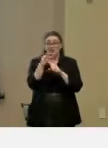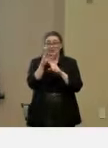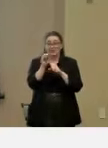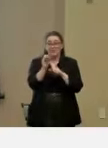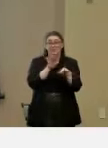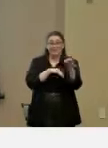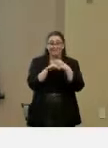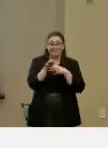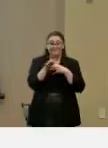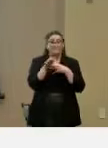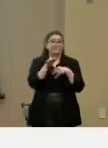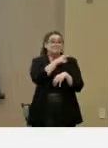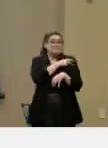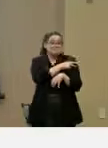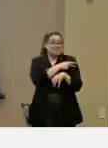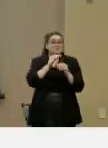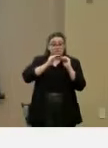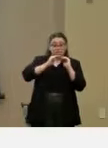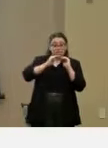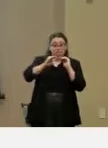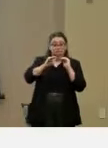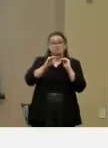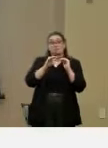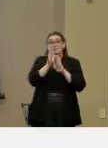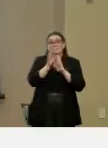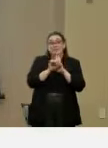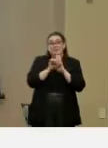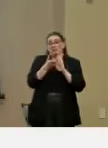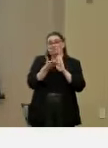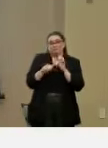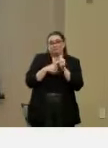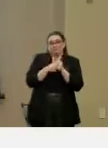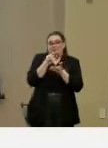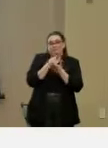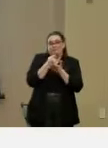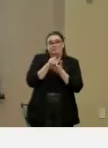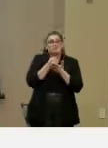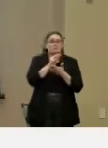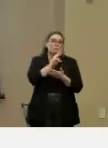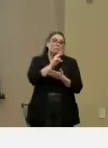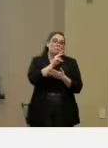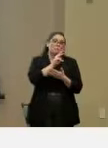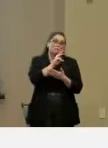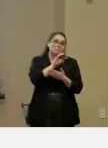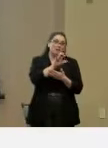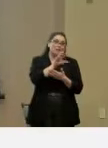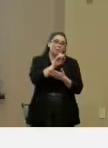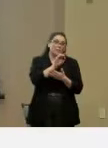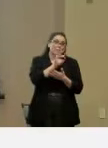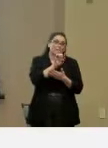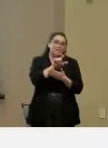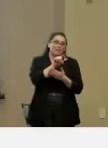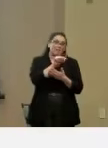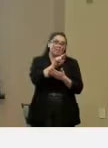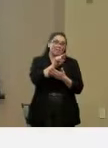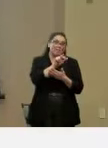but instead, if the patient's on a stable dose of background therapy, such as mycophenolate, mofetil, azathioprine,